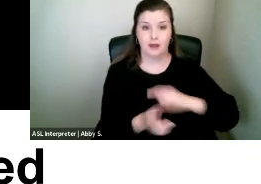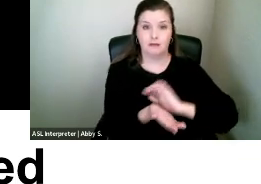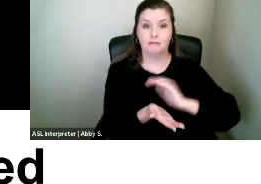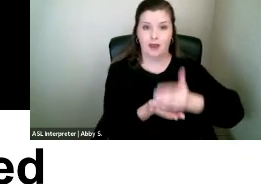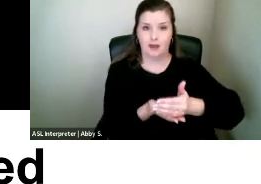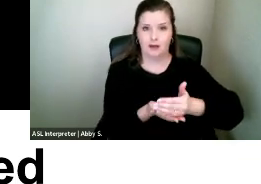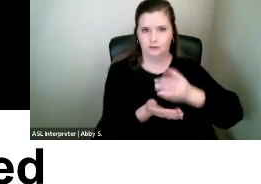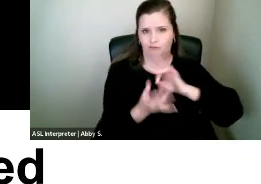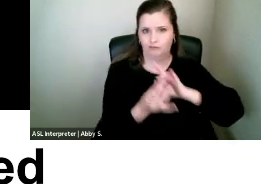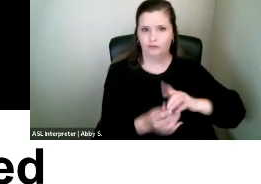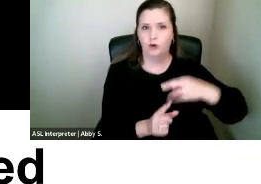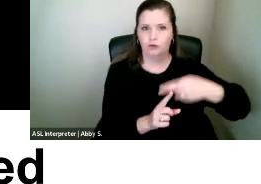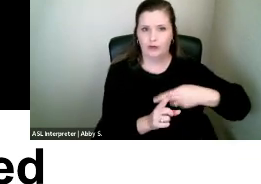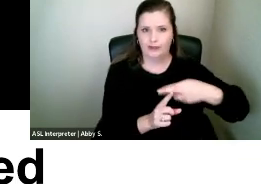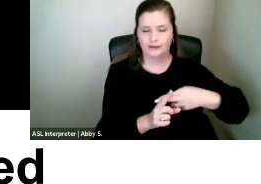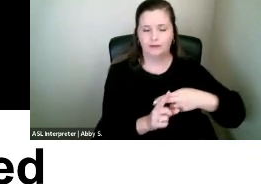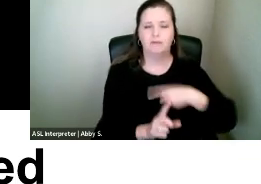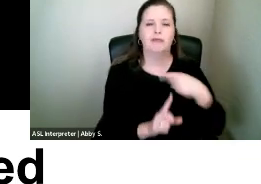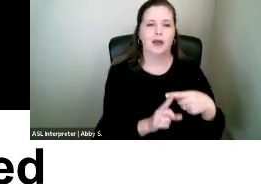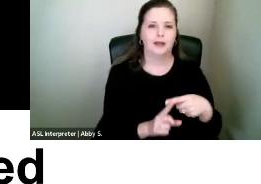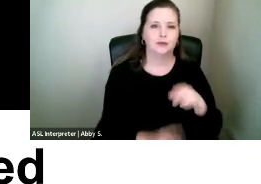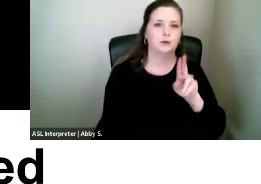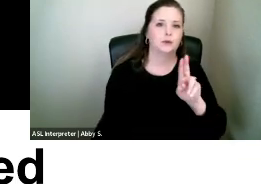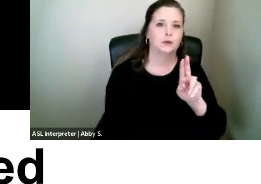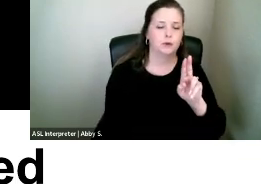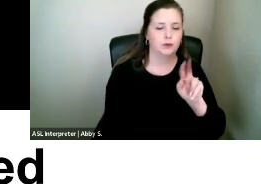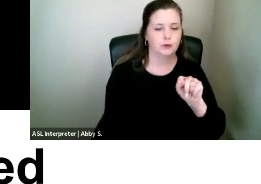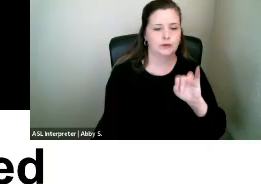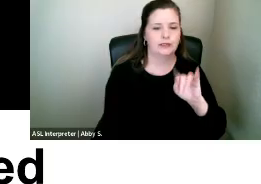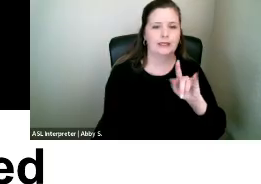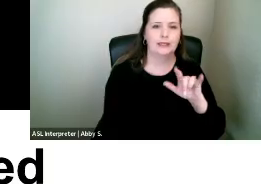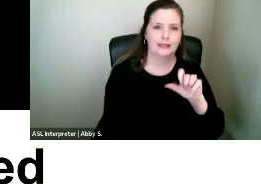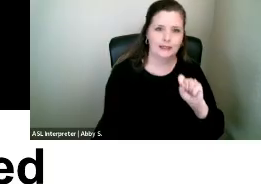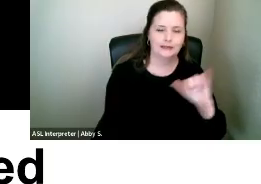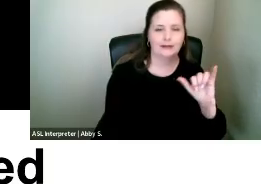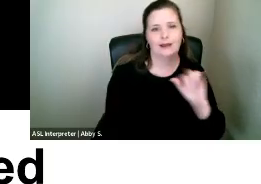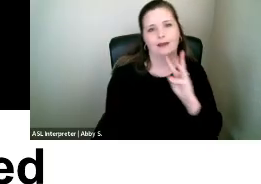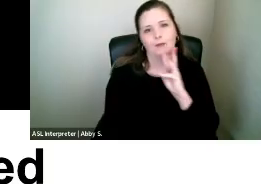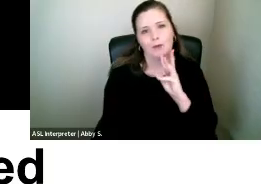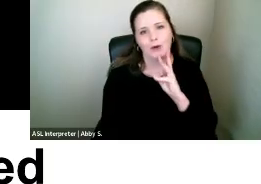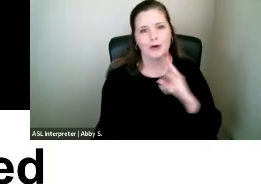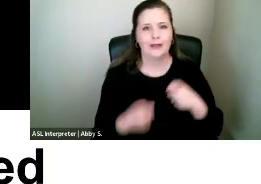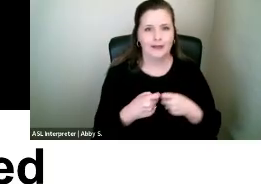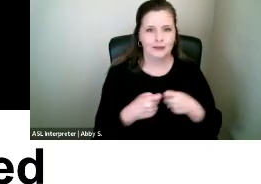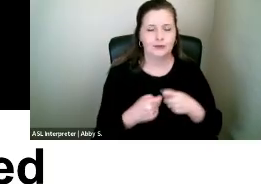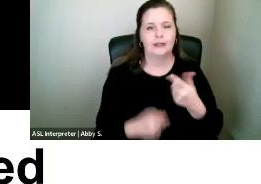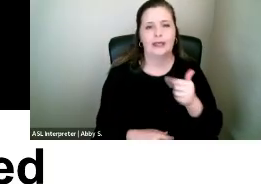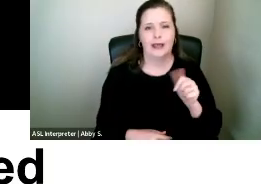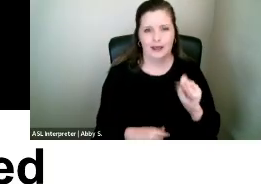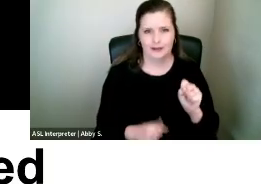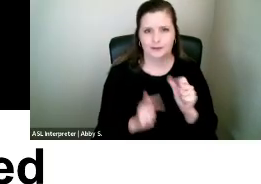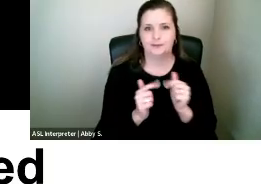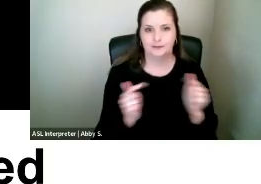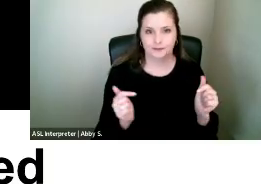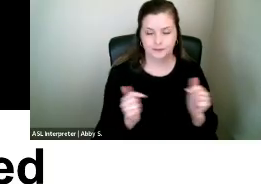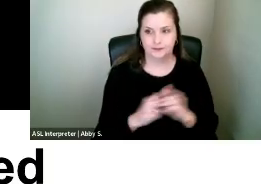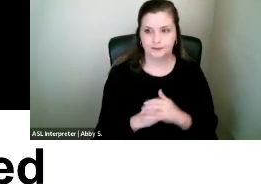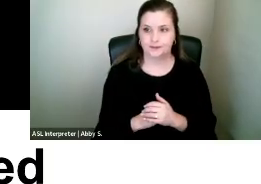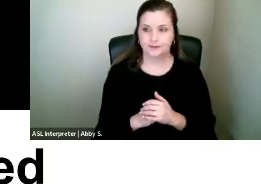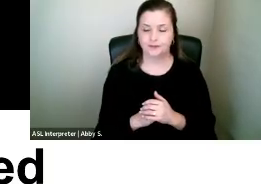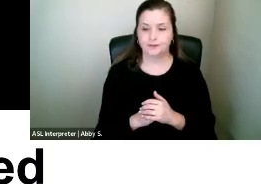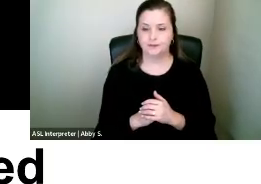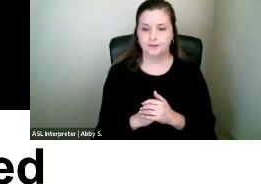and associated utility costs, including gas, electric, water. Uh, for monies to